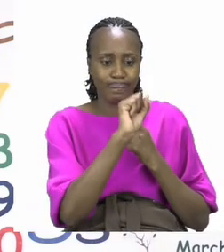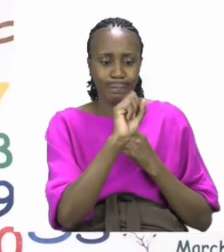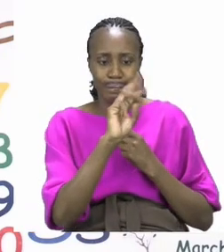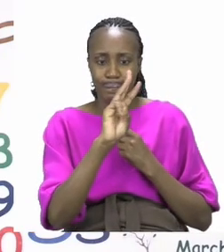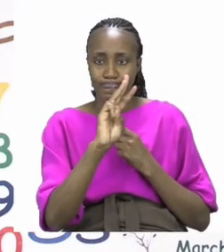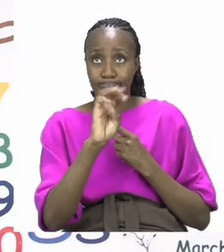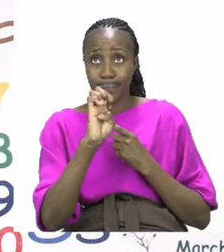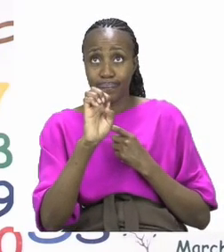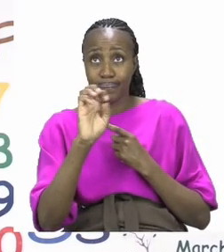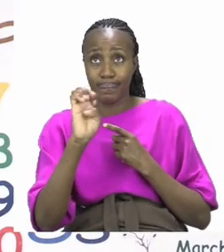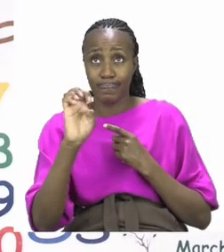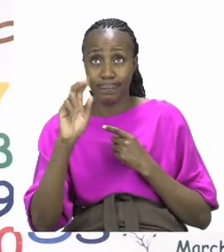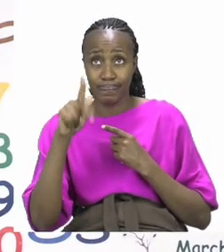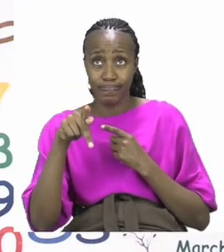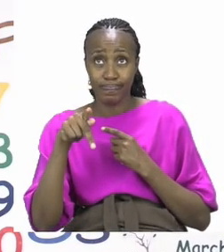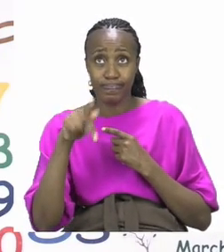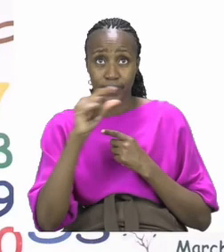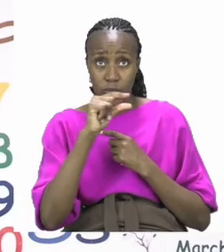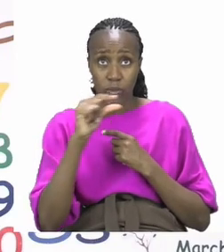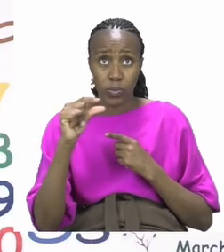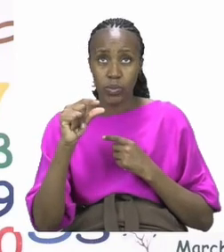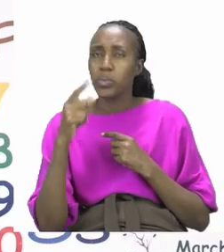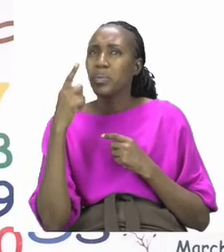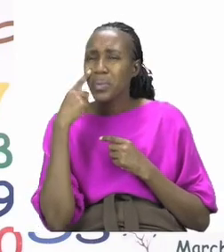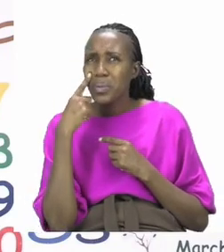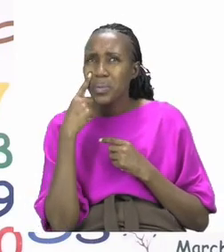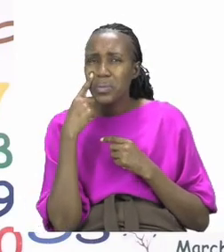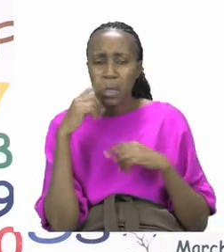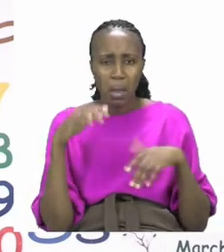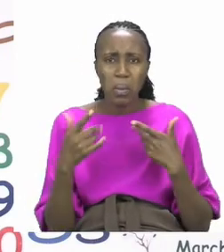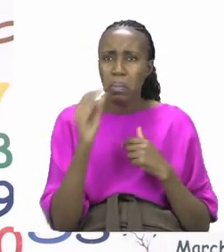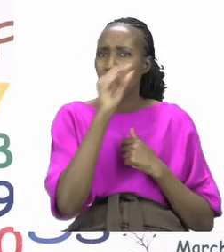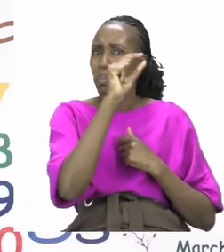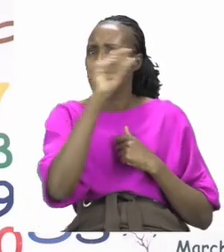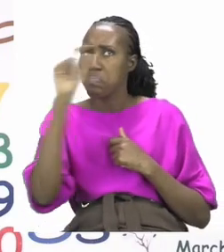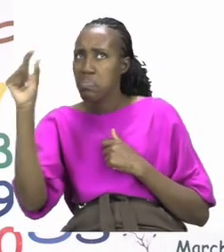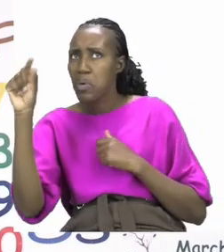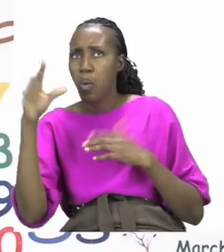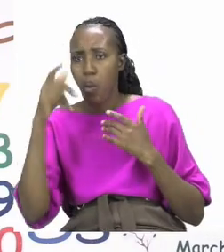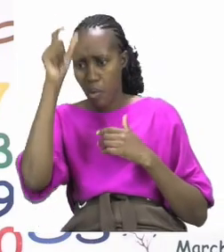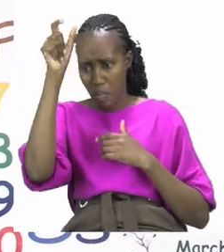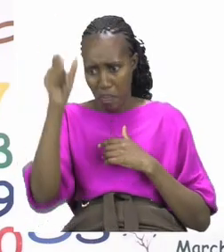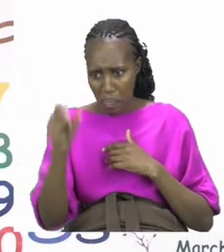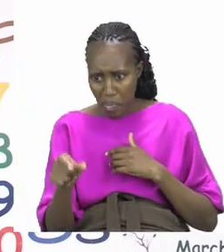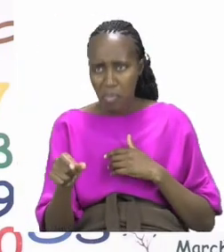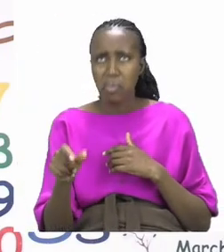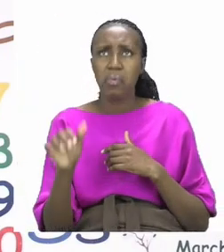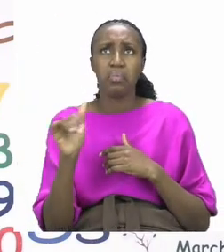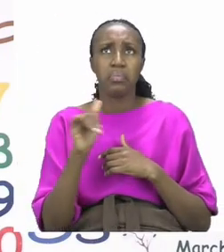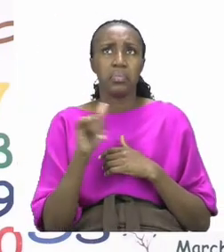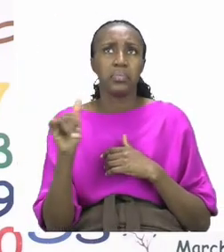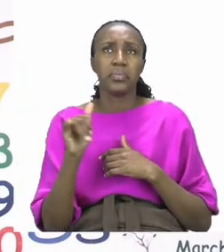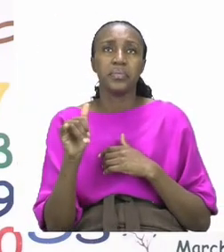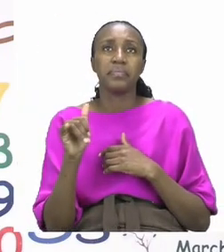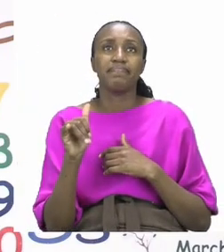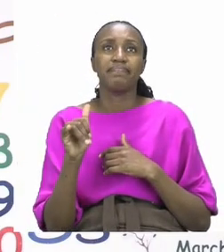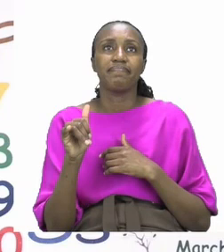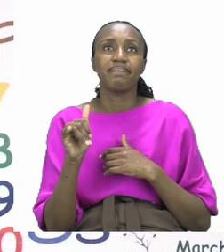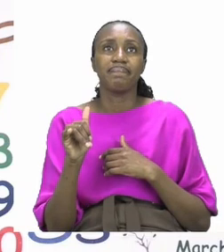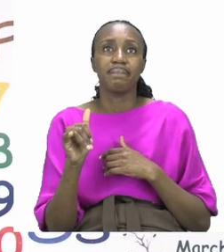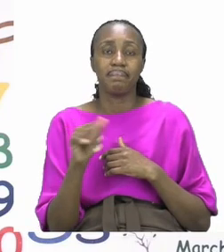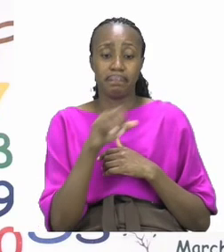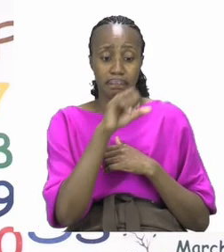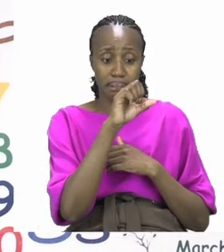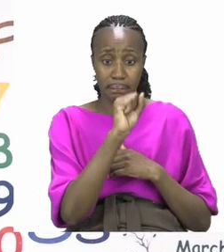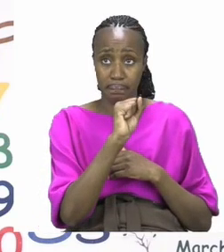letter and try and find it by either going across or down. We have our S